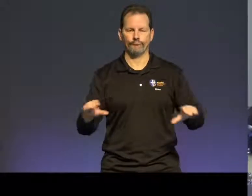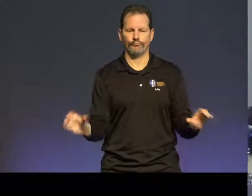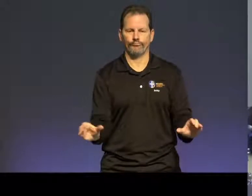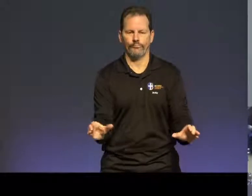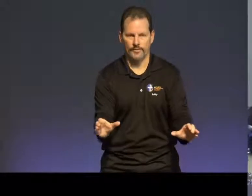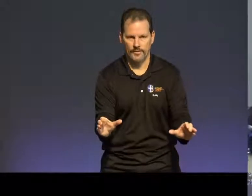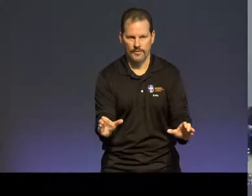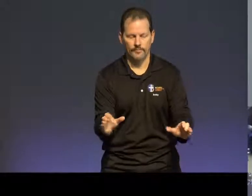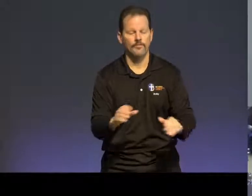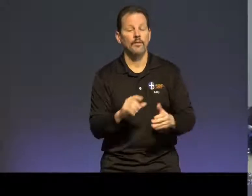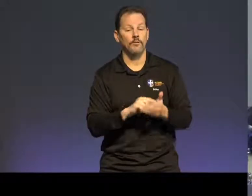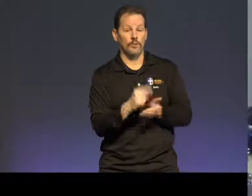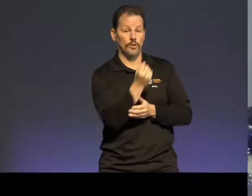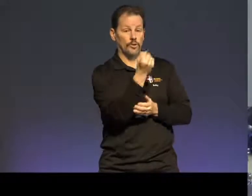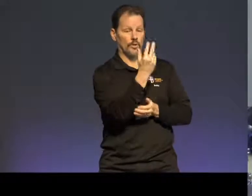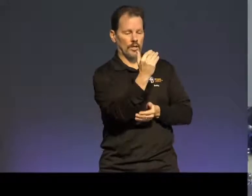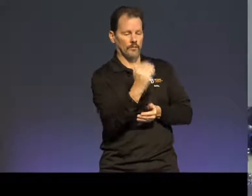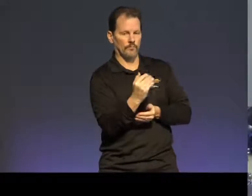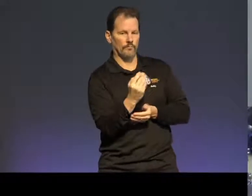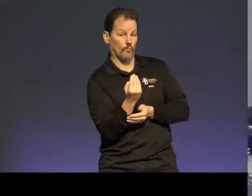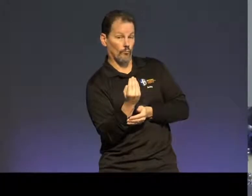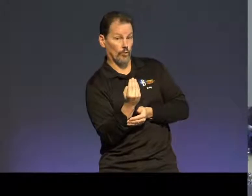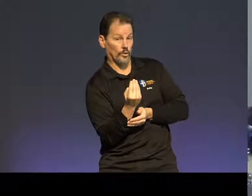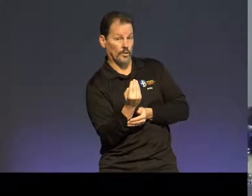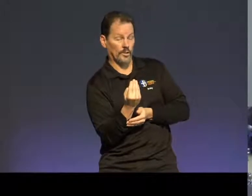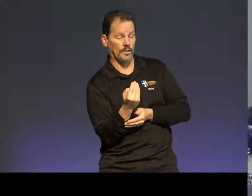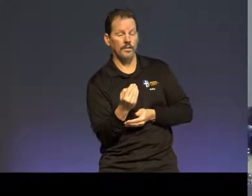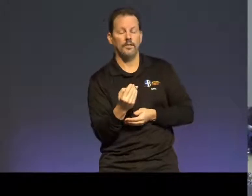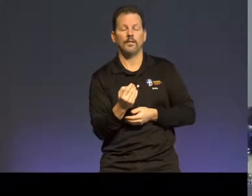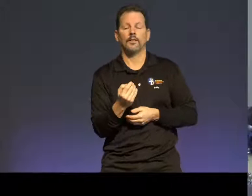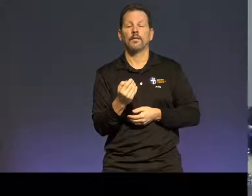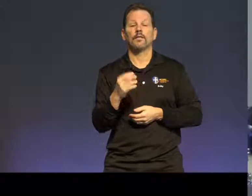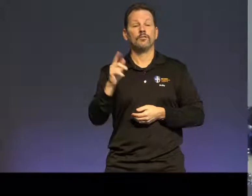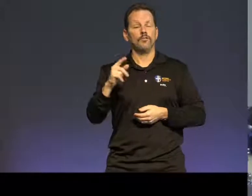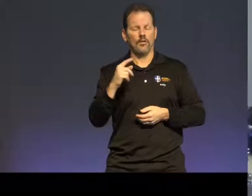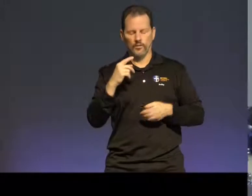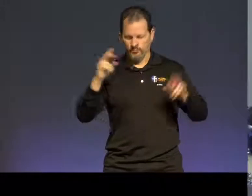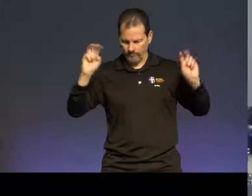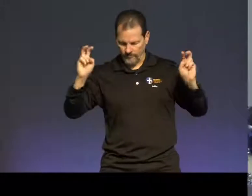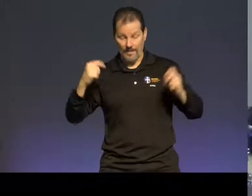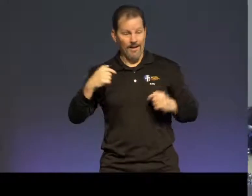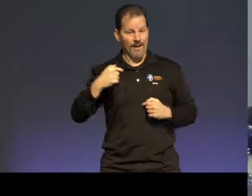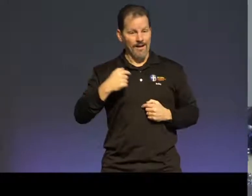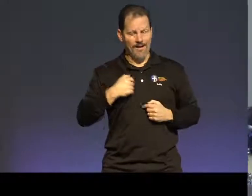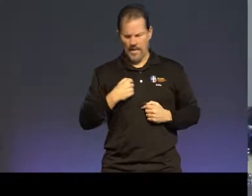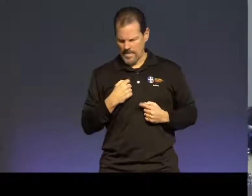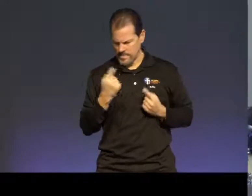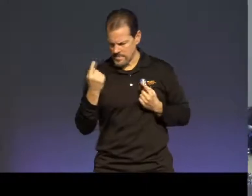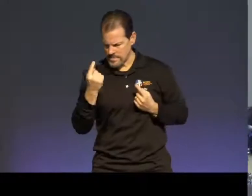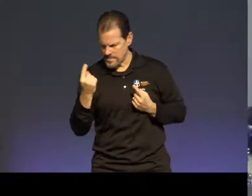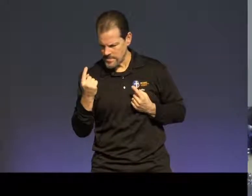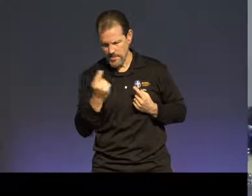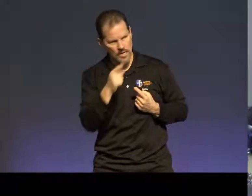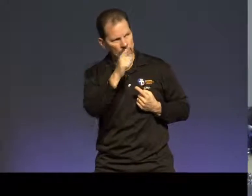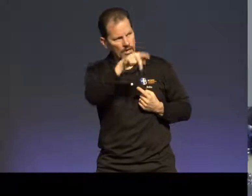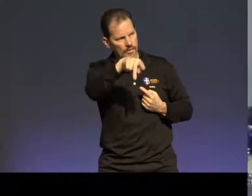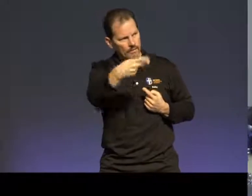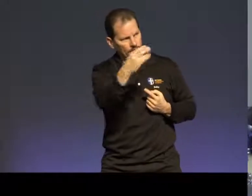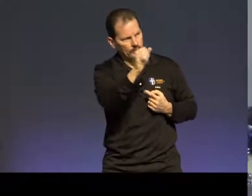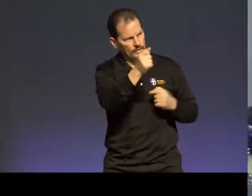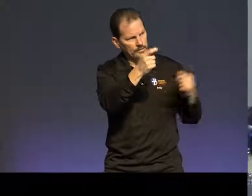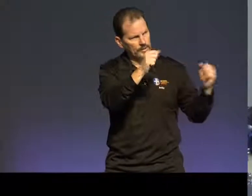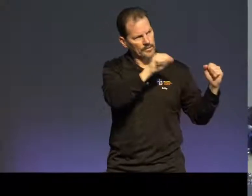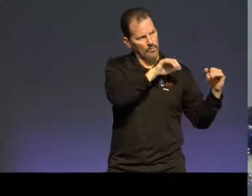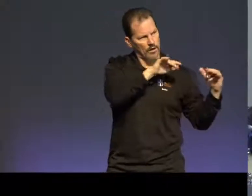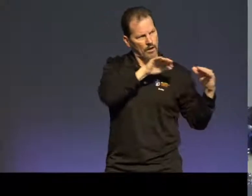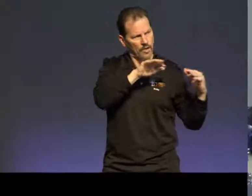14. It says, I said, this is Saul speaking, now the Philistines will come down against me at Gilgal, and I have not sought the